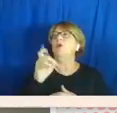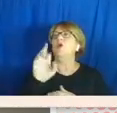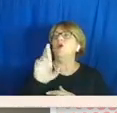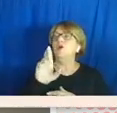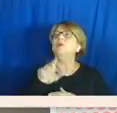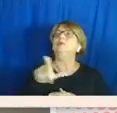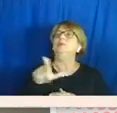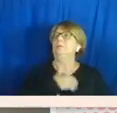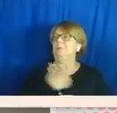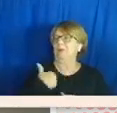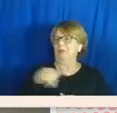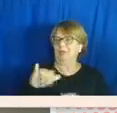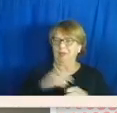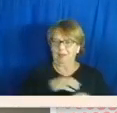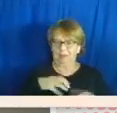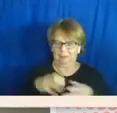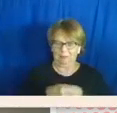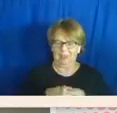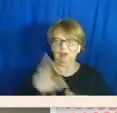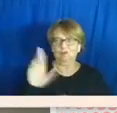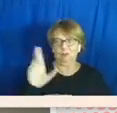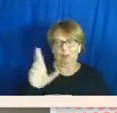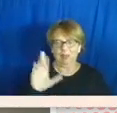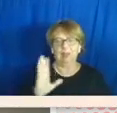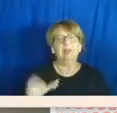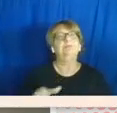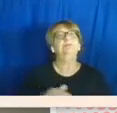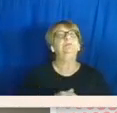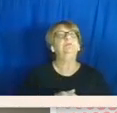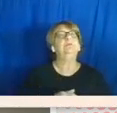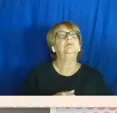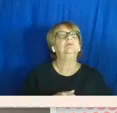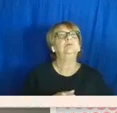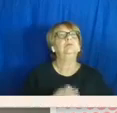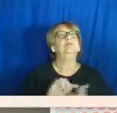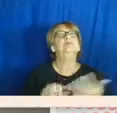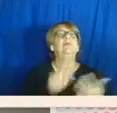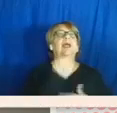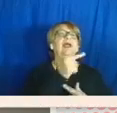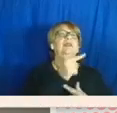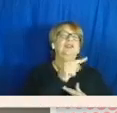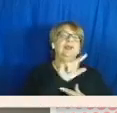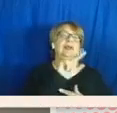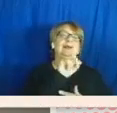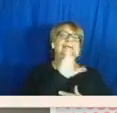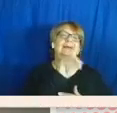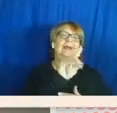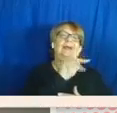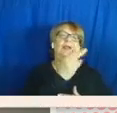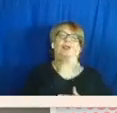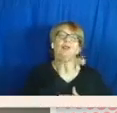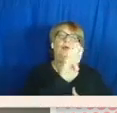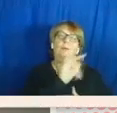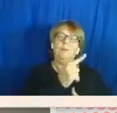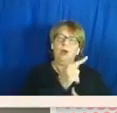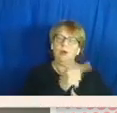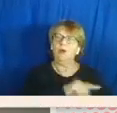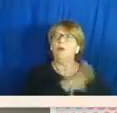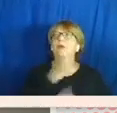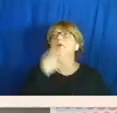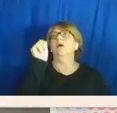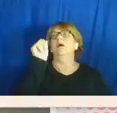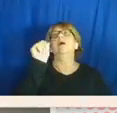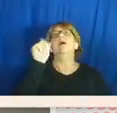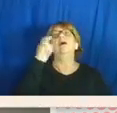committee, Republican. We had Attorney General Dick Thornburgh there, Governor Sununu,